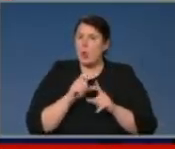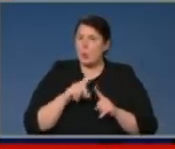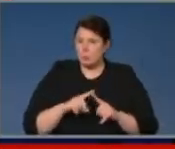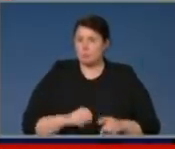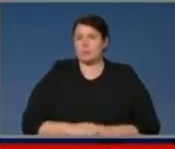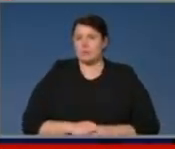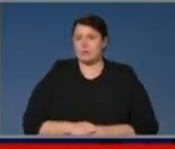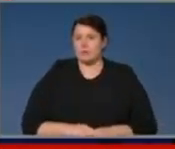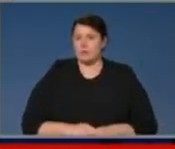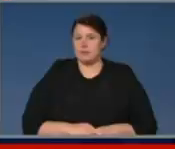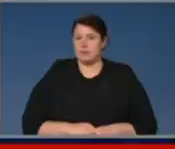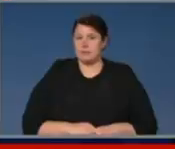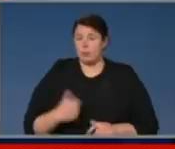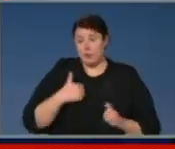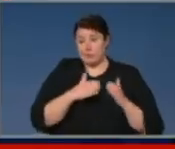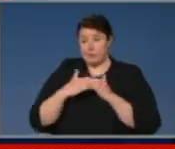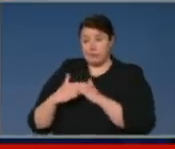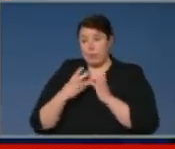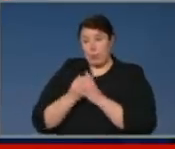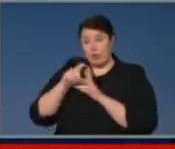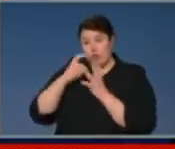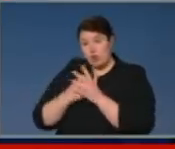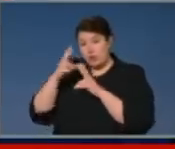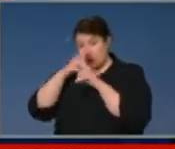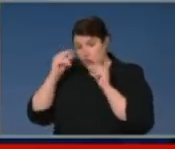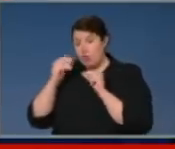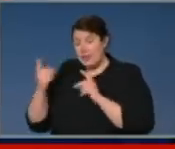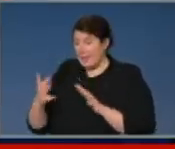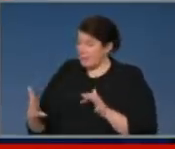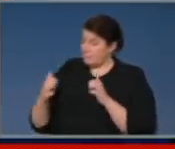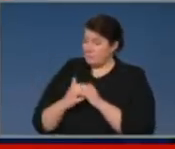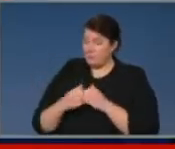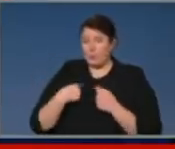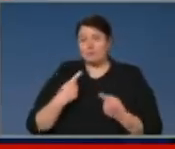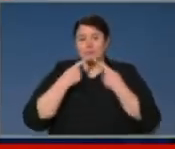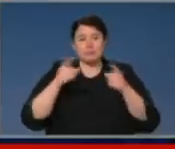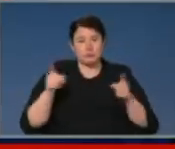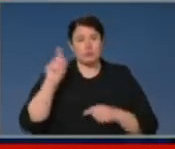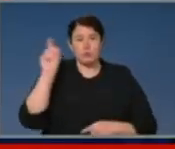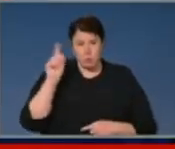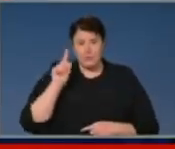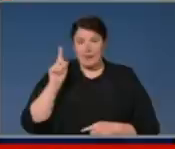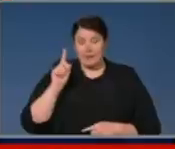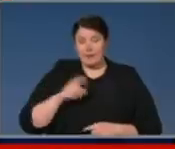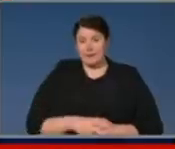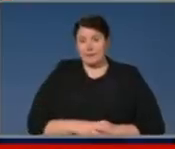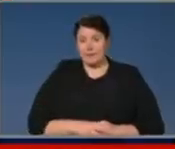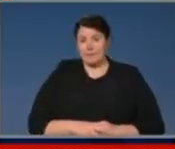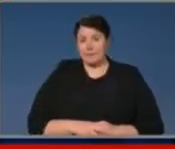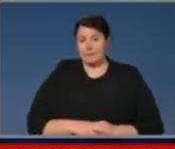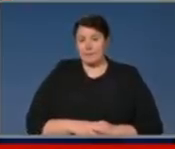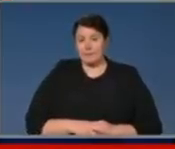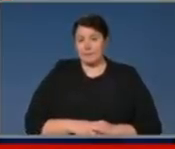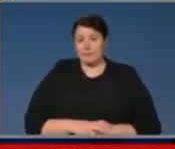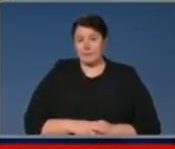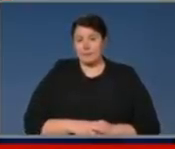profession, and the medical profession has released a joint statement with the government today, and that includes, and I'll just read them in alphabetical